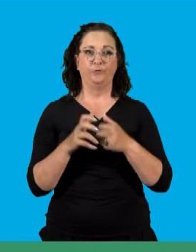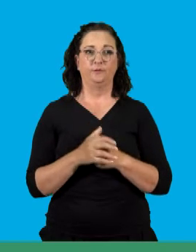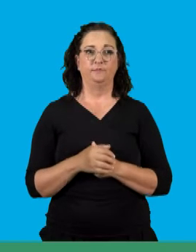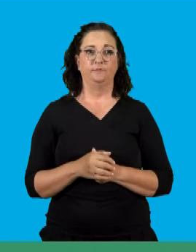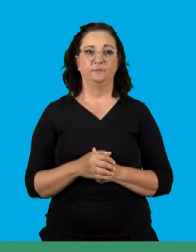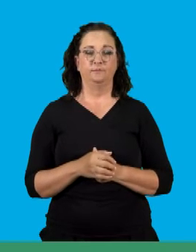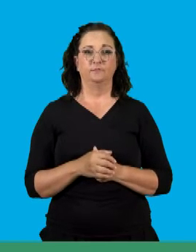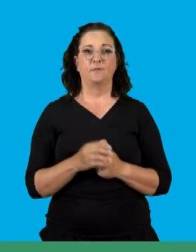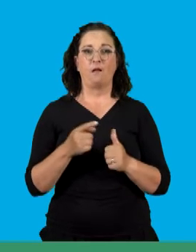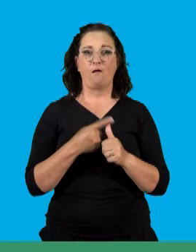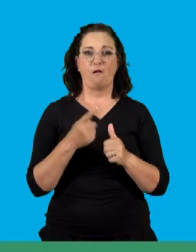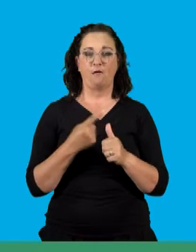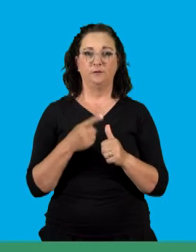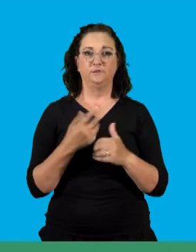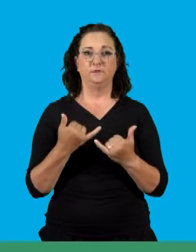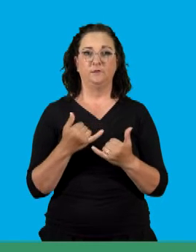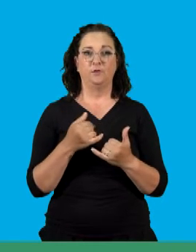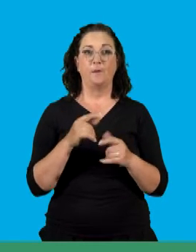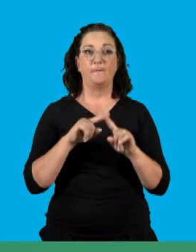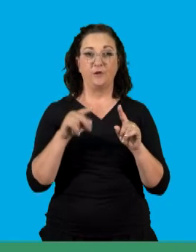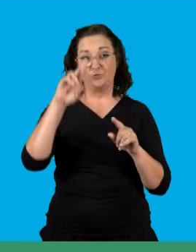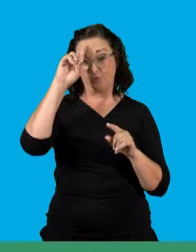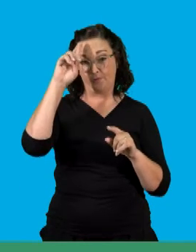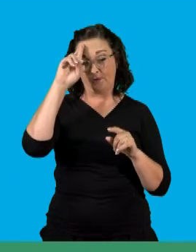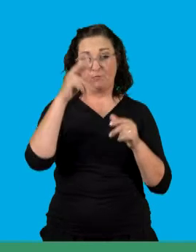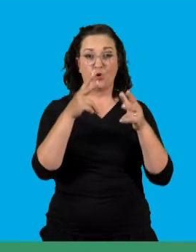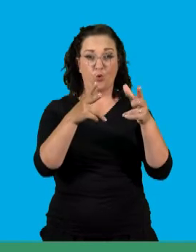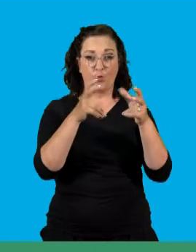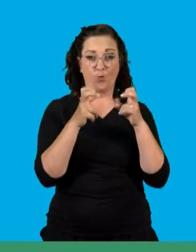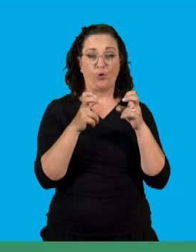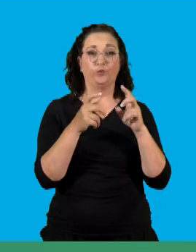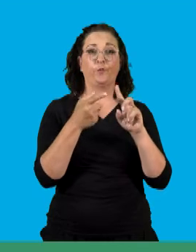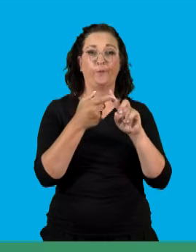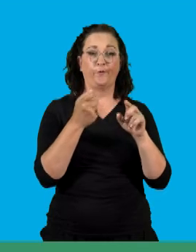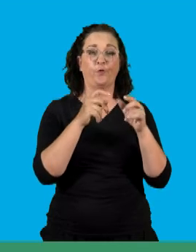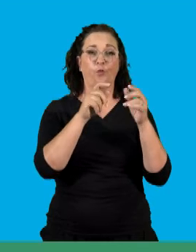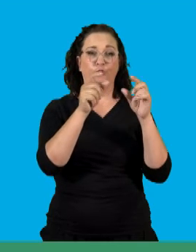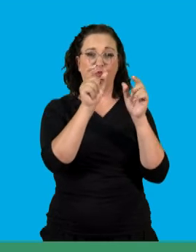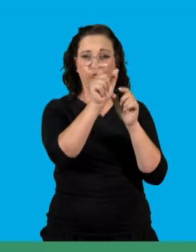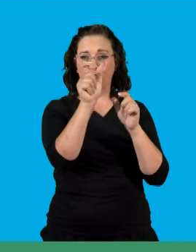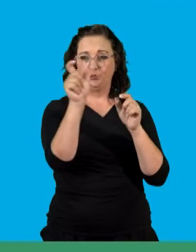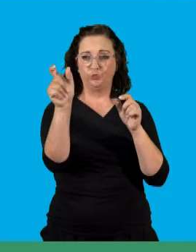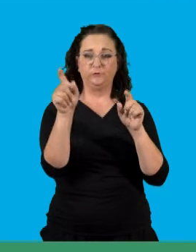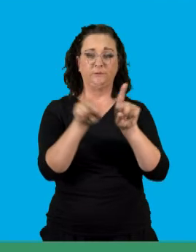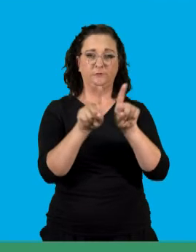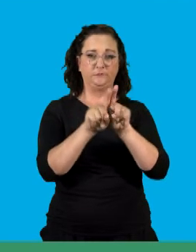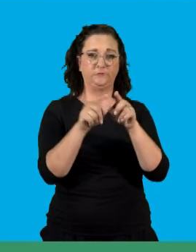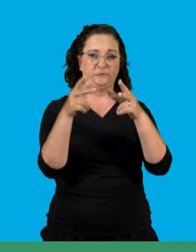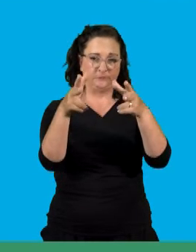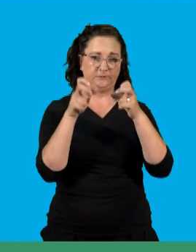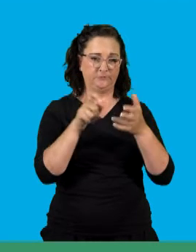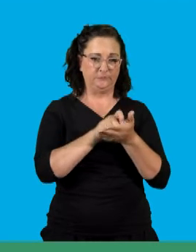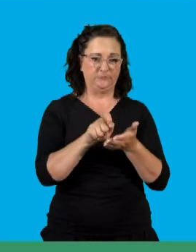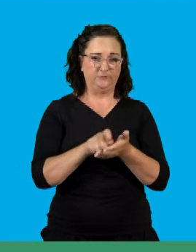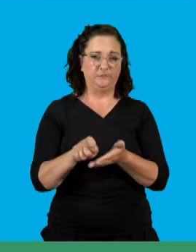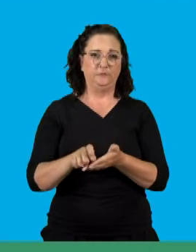us code. Sorry, you've got the answer here, but don't forget when they say code, the answers are taken word for word directly from